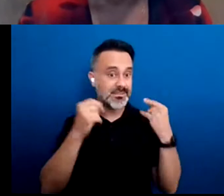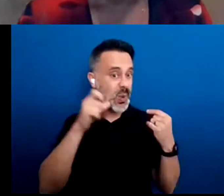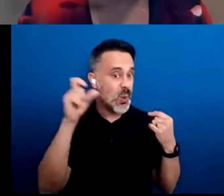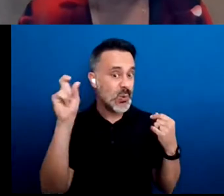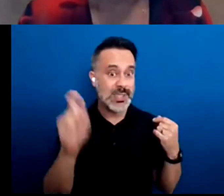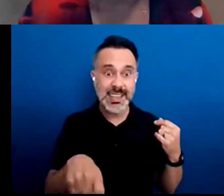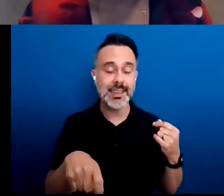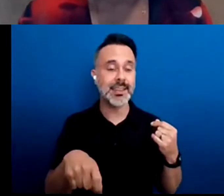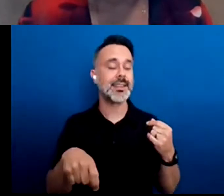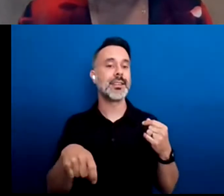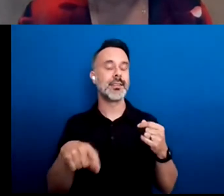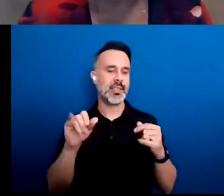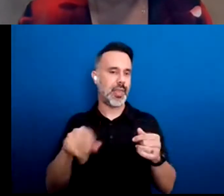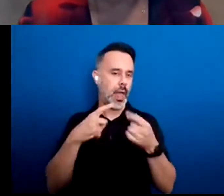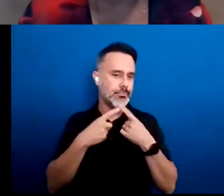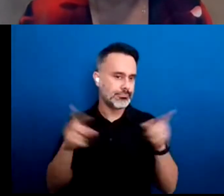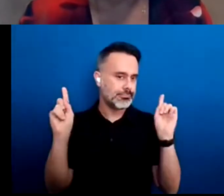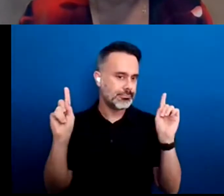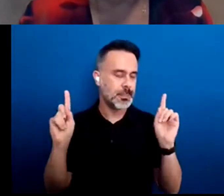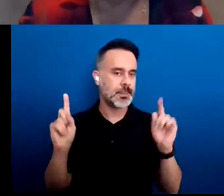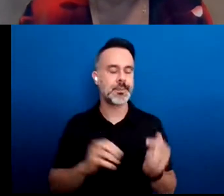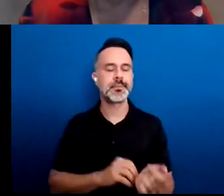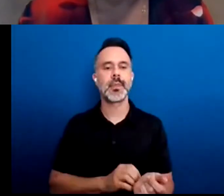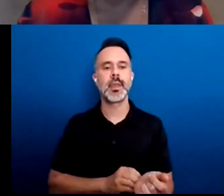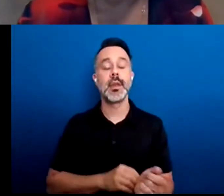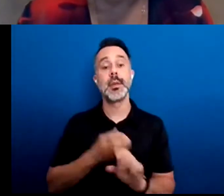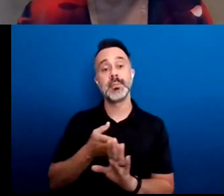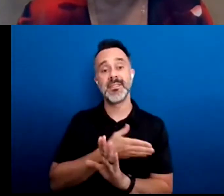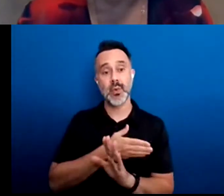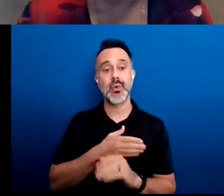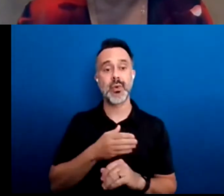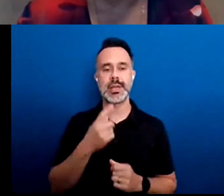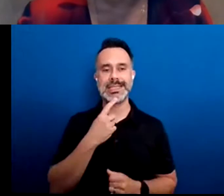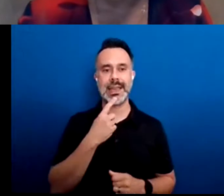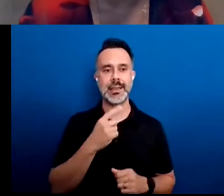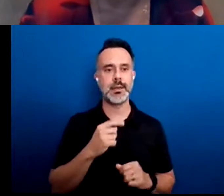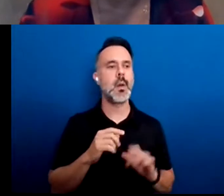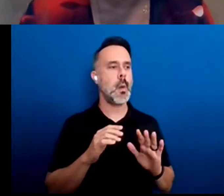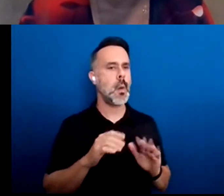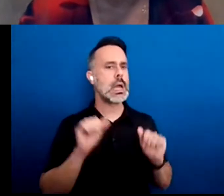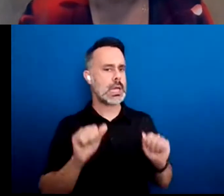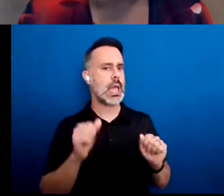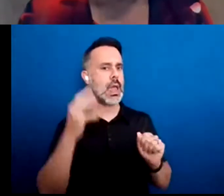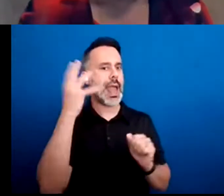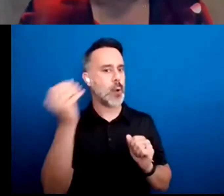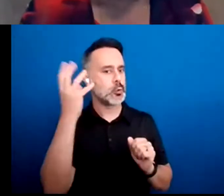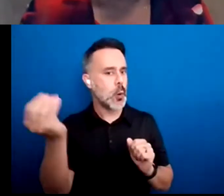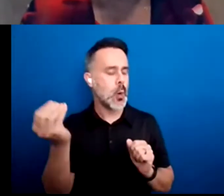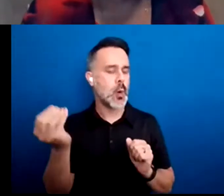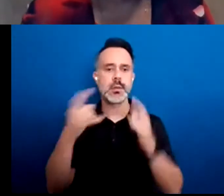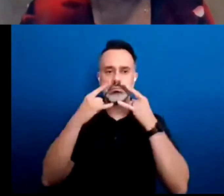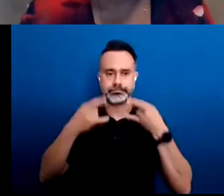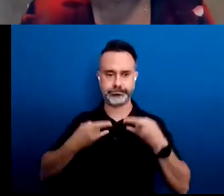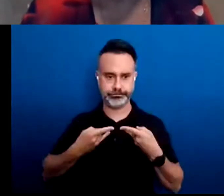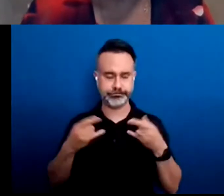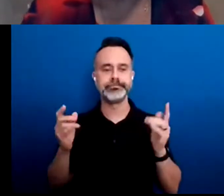to. So before, they loosened it to allow them to be able to engage in activities outdoors. And now